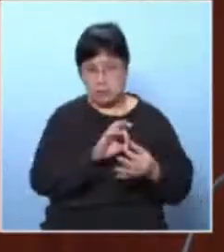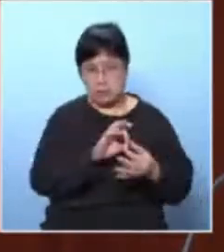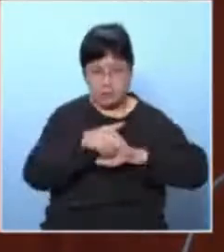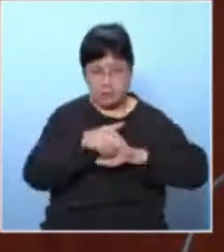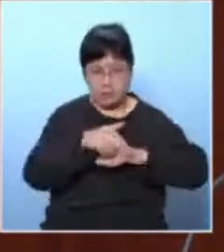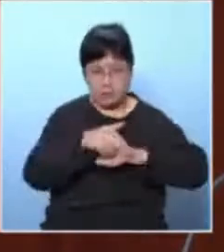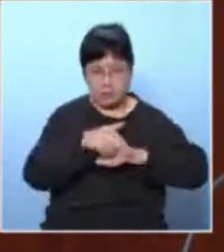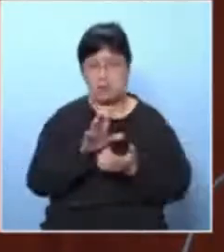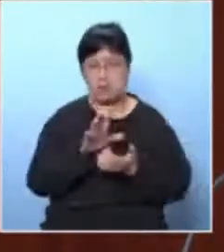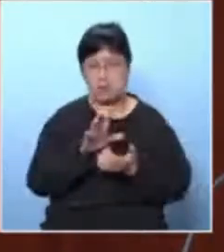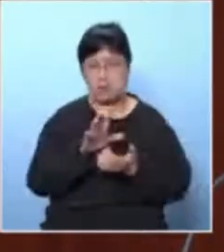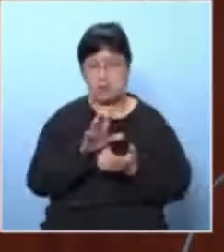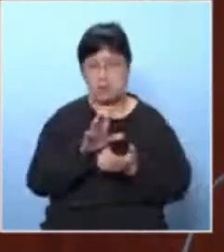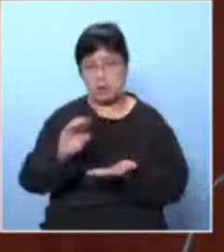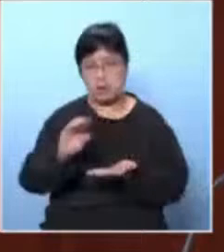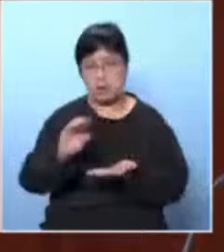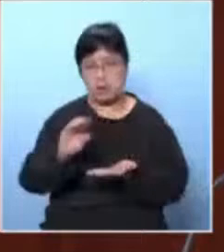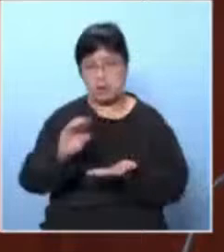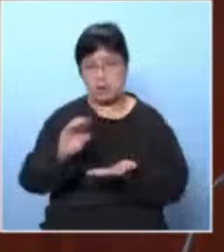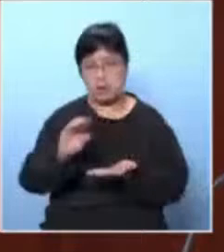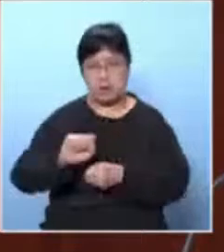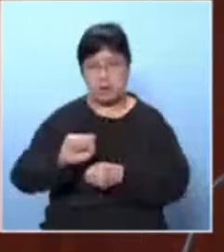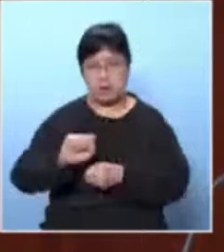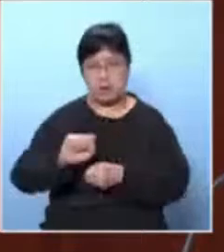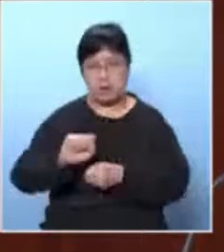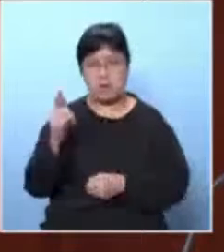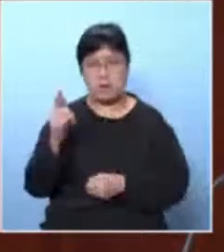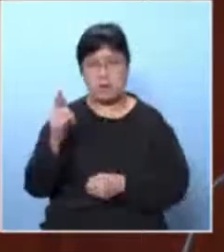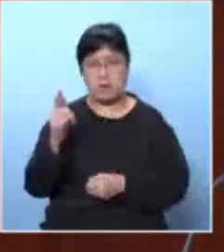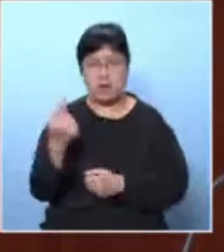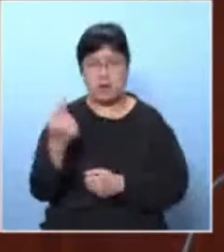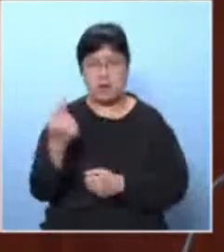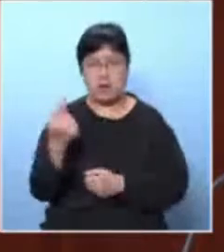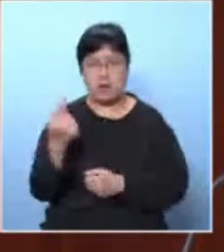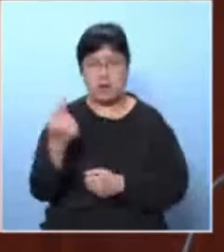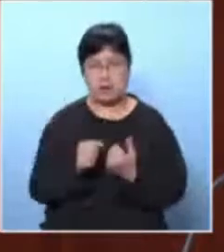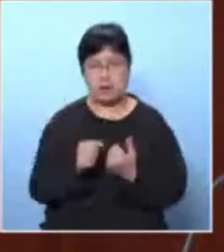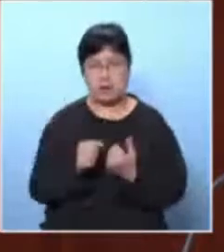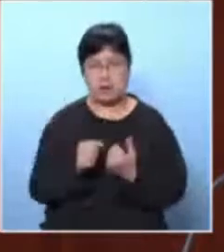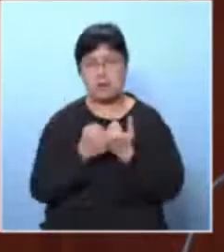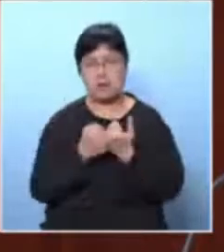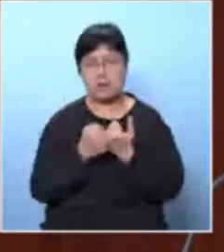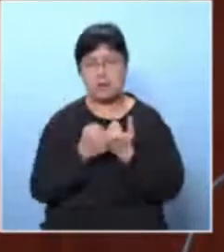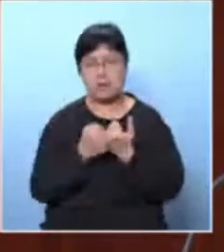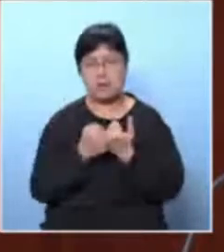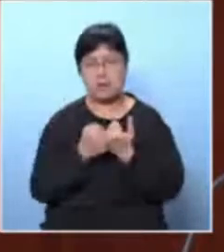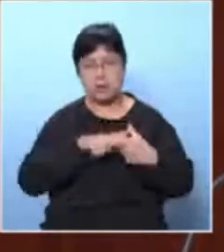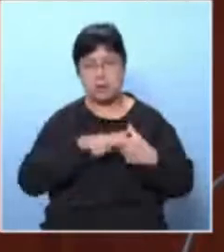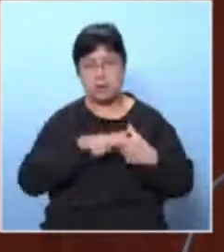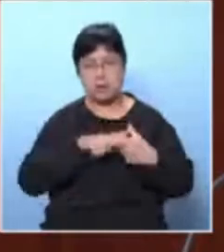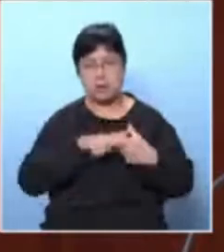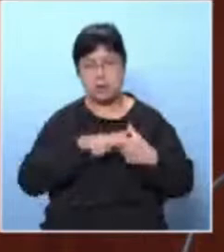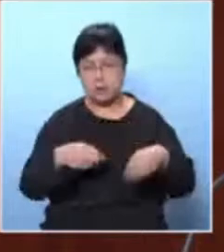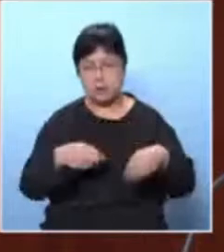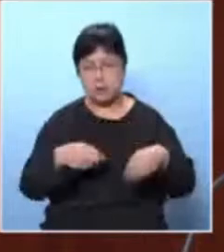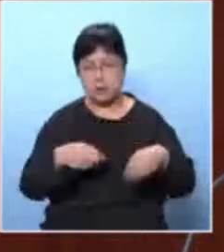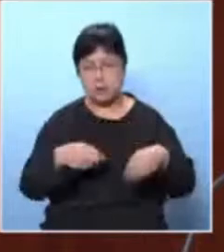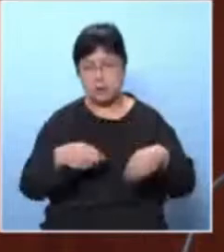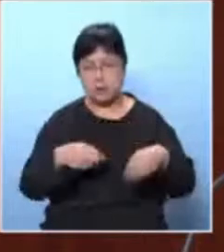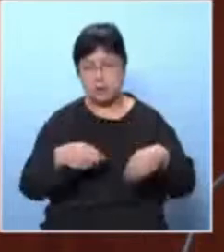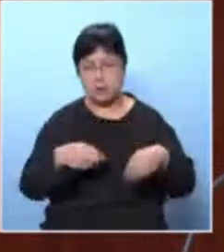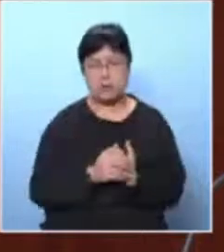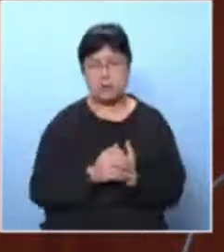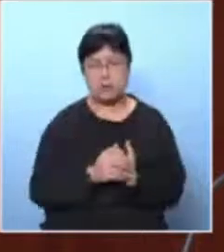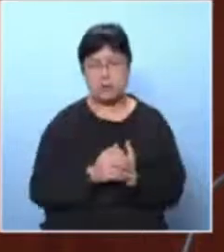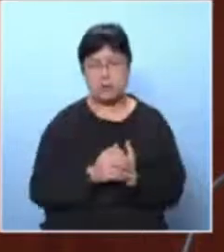education. The new scheme will consolidate existing initiatives with the annual amount of funding increased to $8